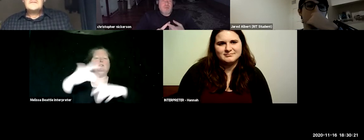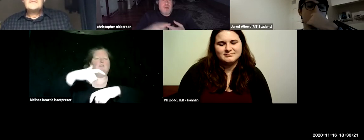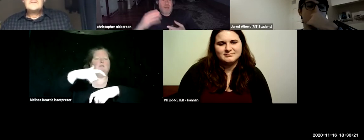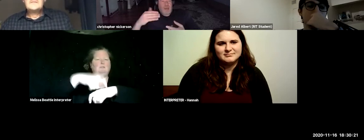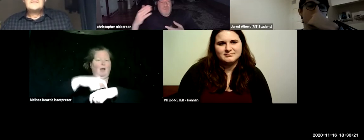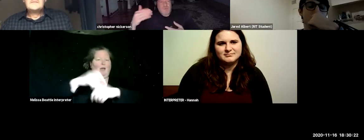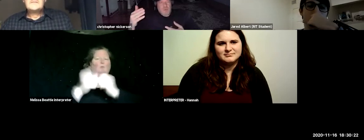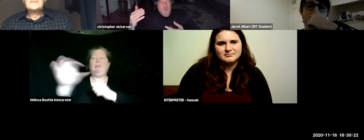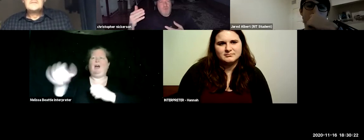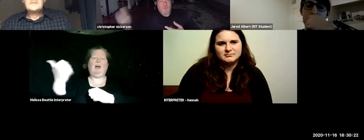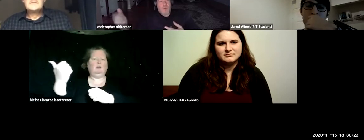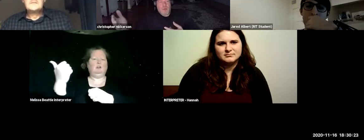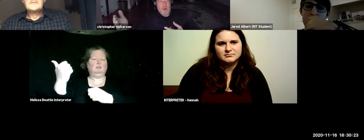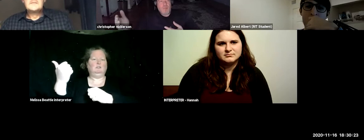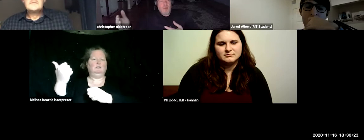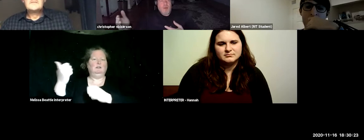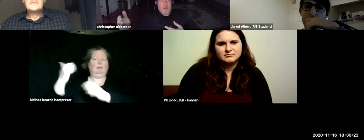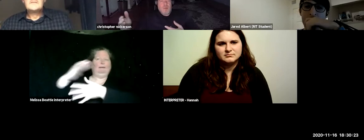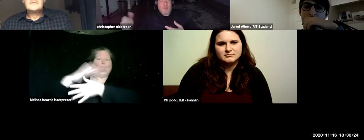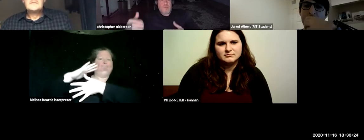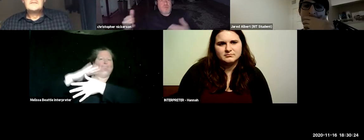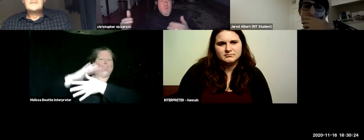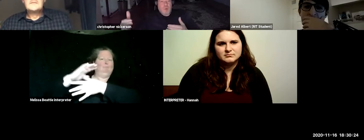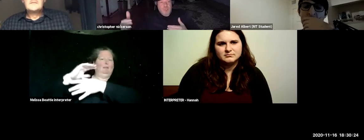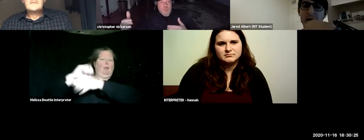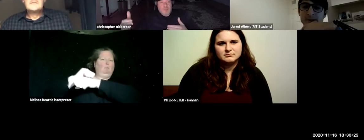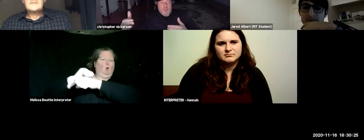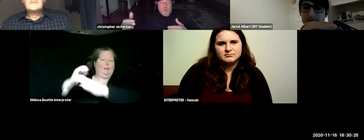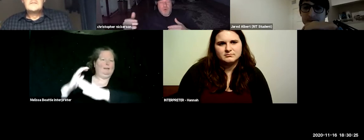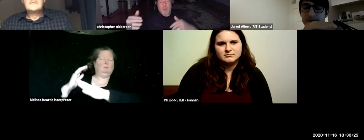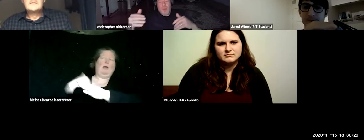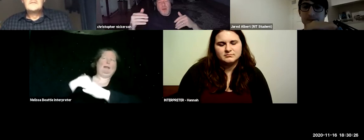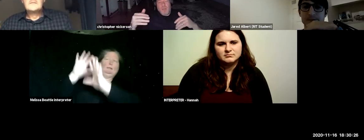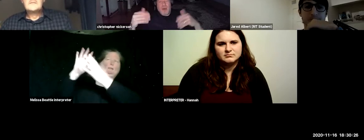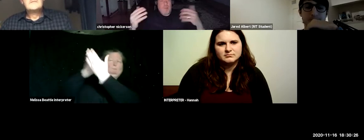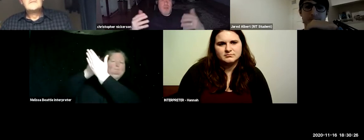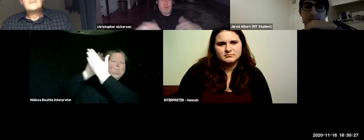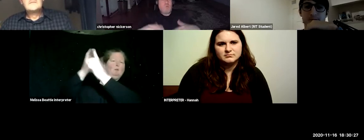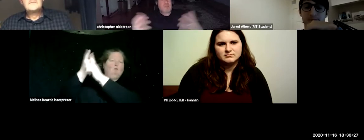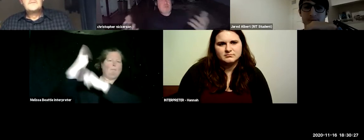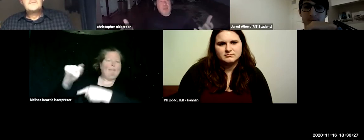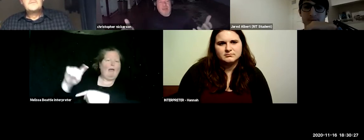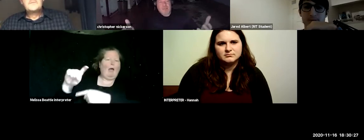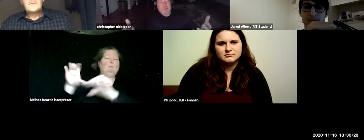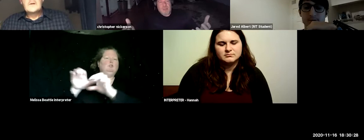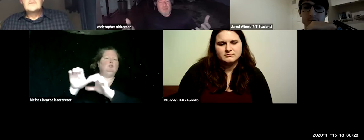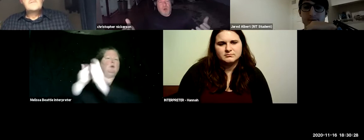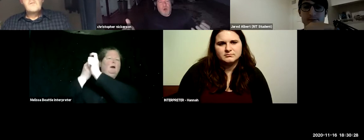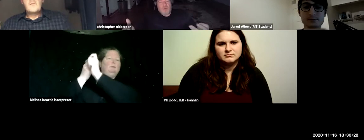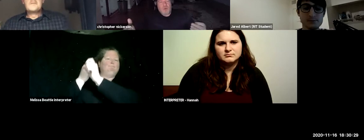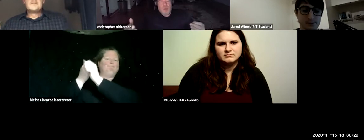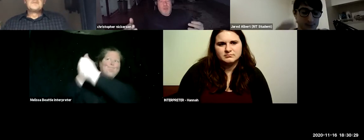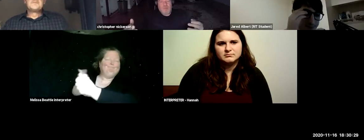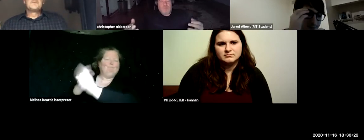are in it so I can kind of learn from them and do some apprenticeship type work. How many, you know, what types of classes am I going to